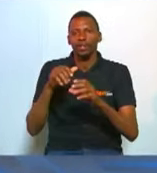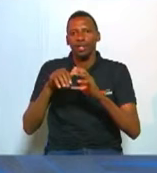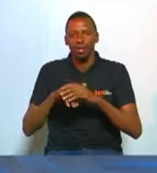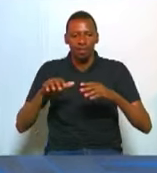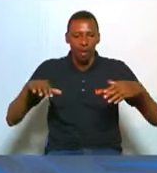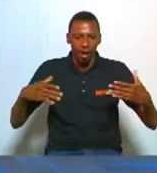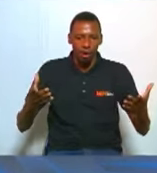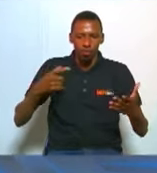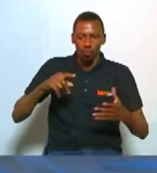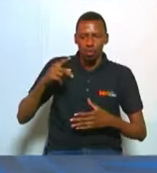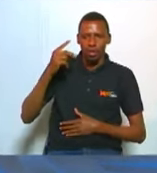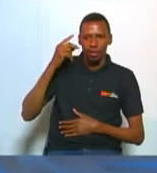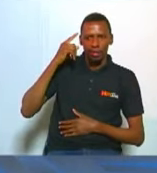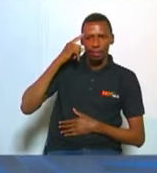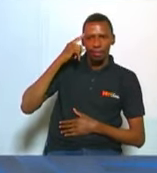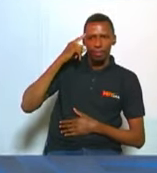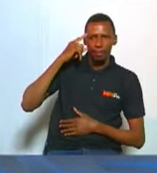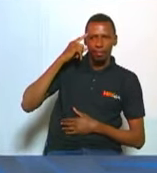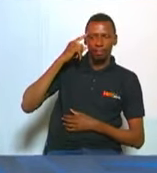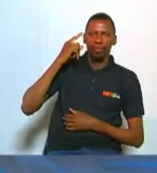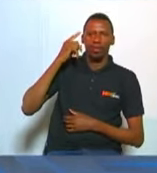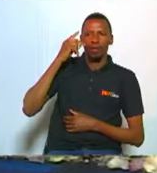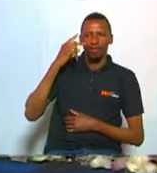way we view things.